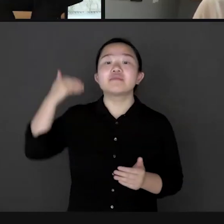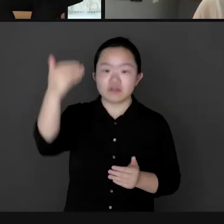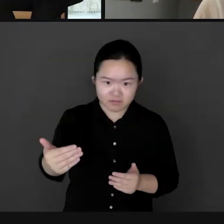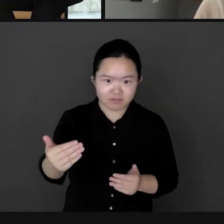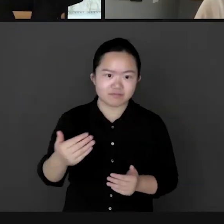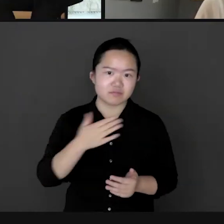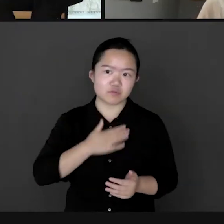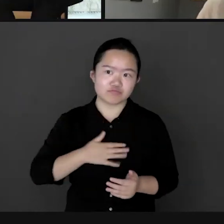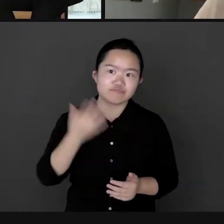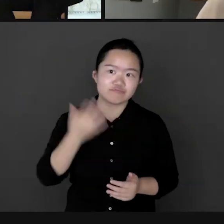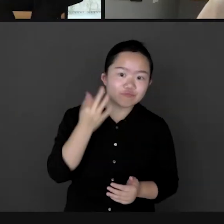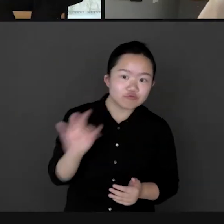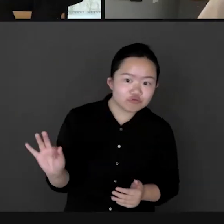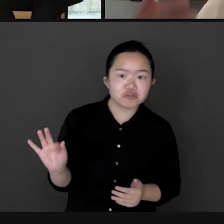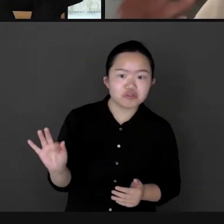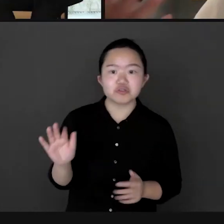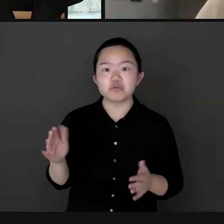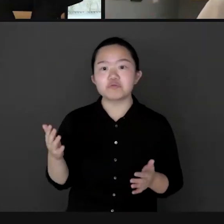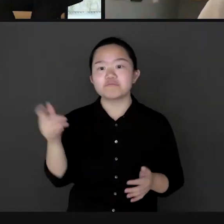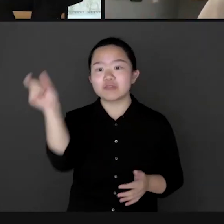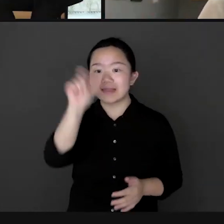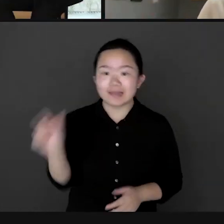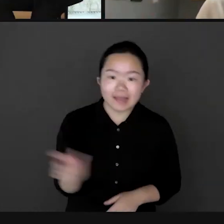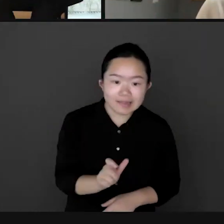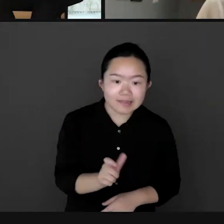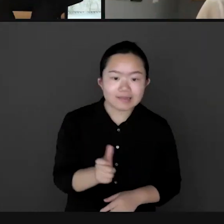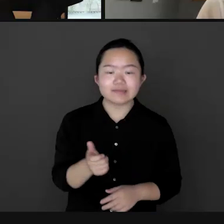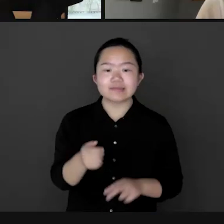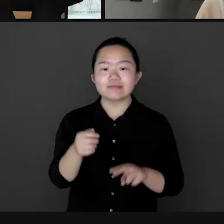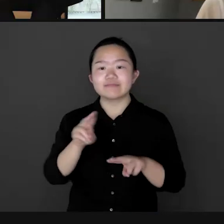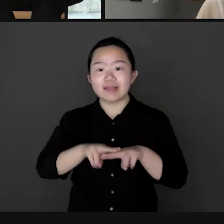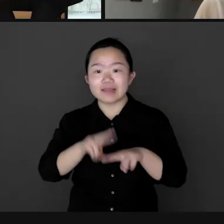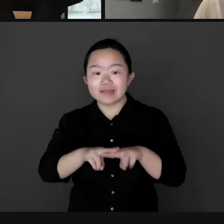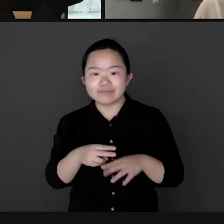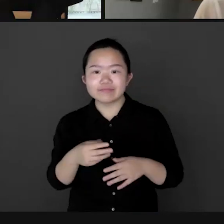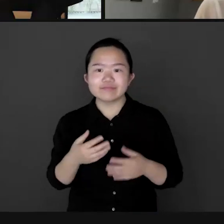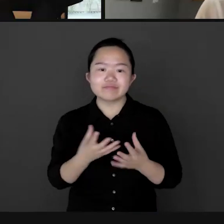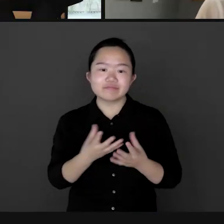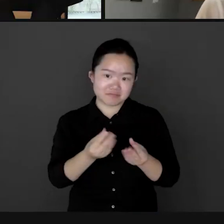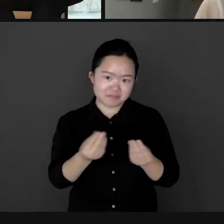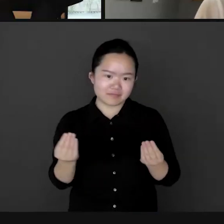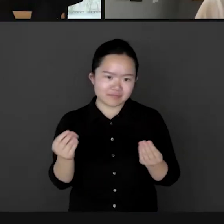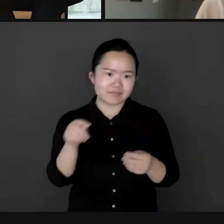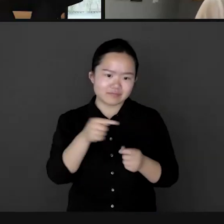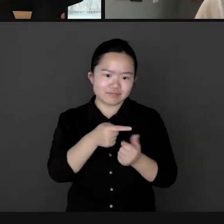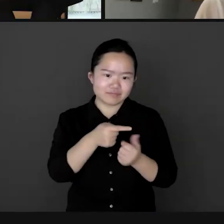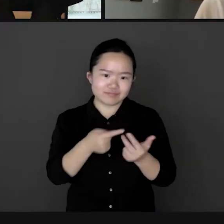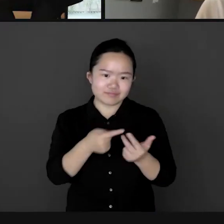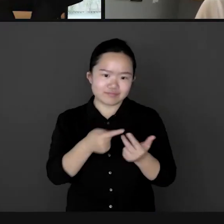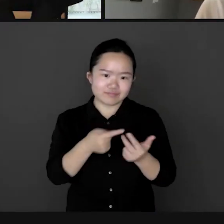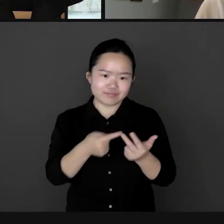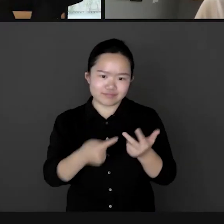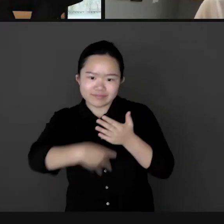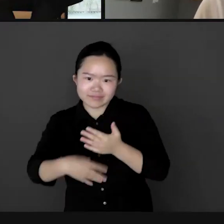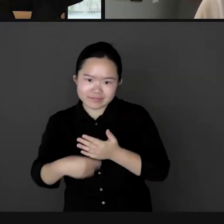come together and are interested in working with us, revising the content and working on those translations, we will be more